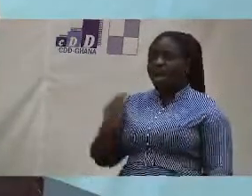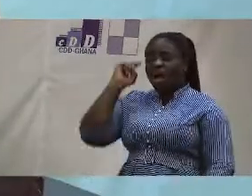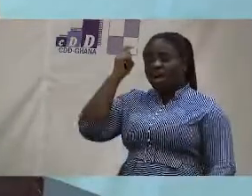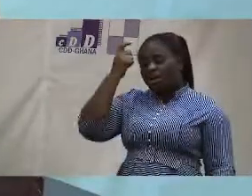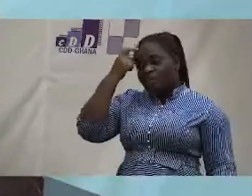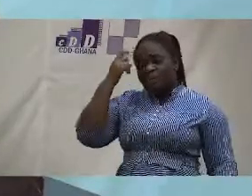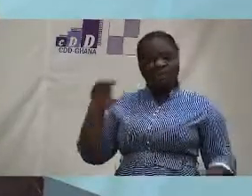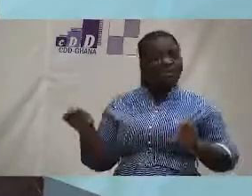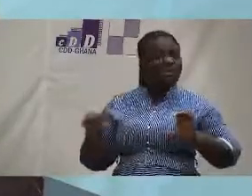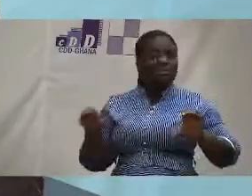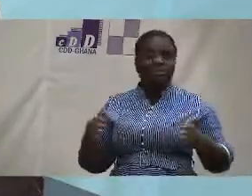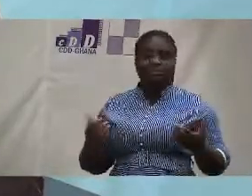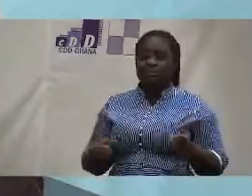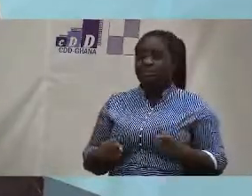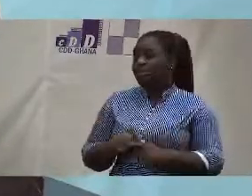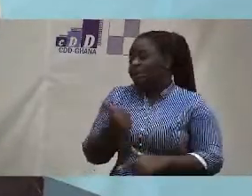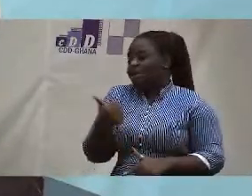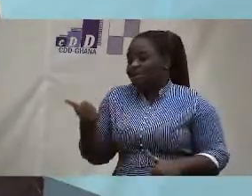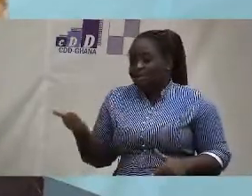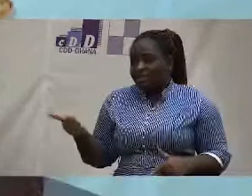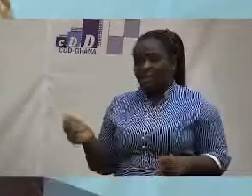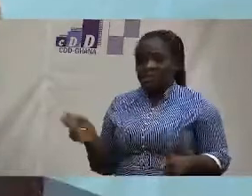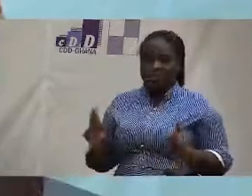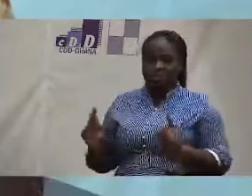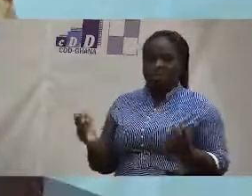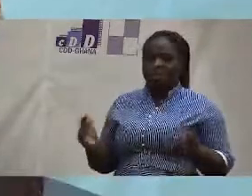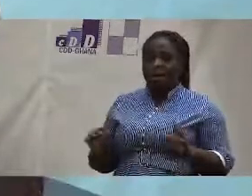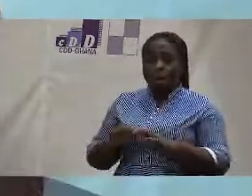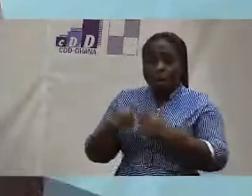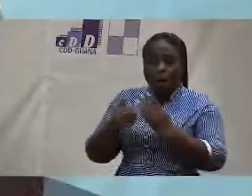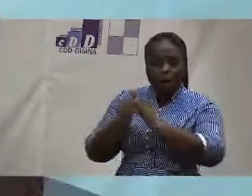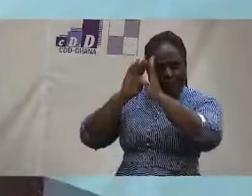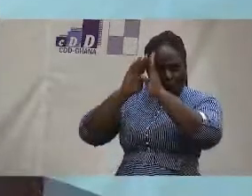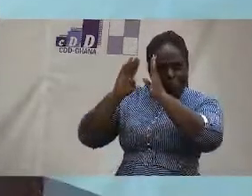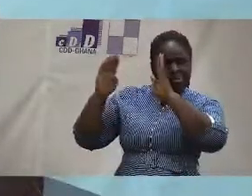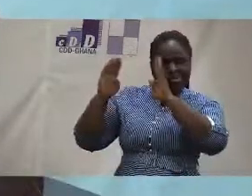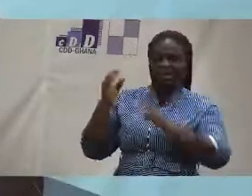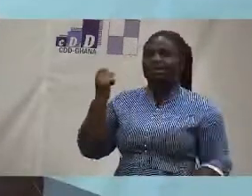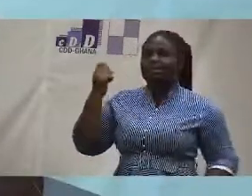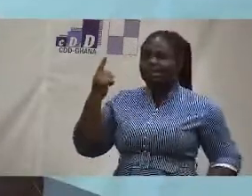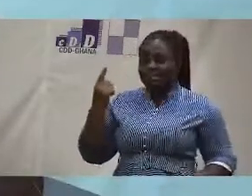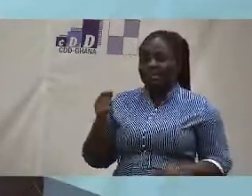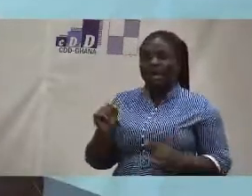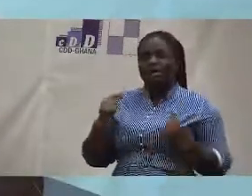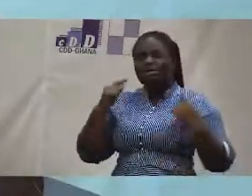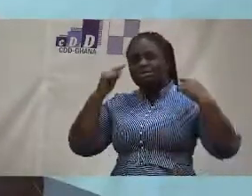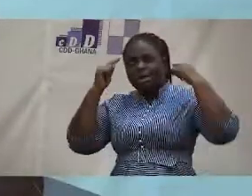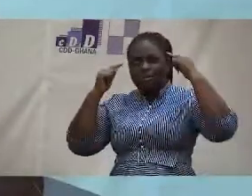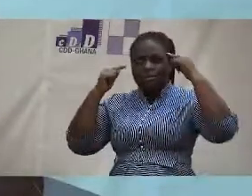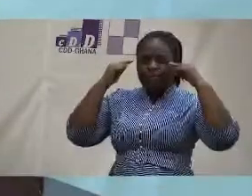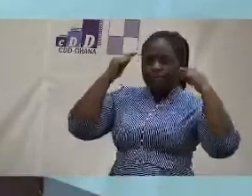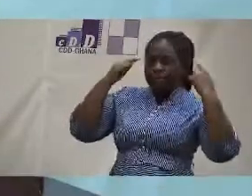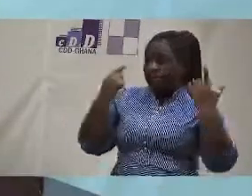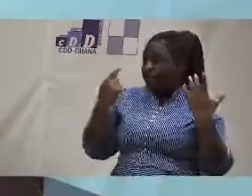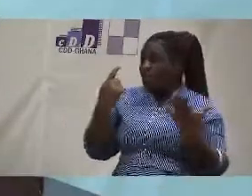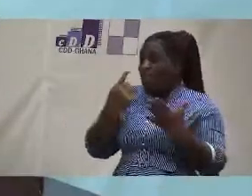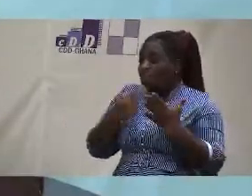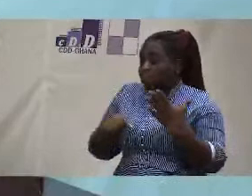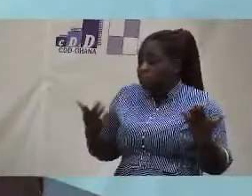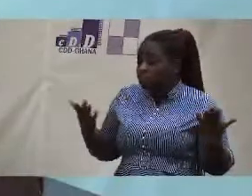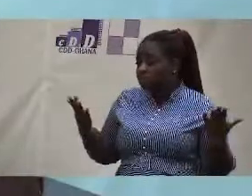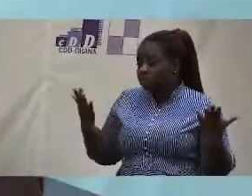governance, activists, and even cooperative society, as broadly and expansive as possible. We have to start thinking of us